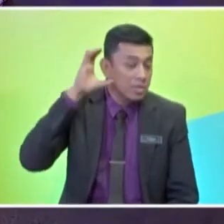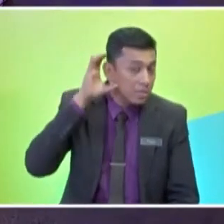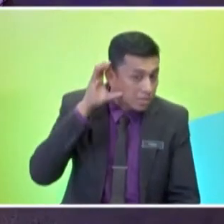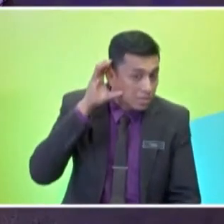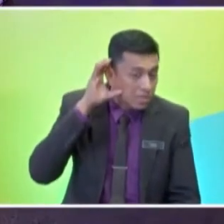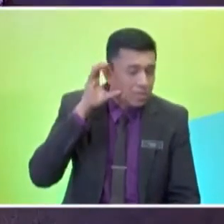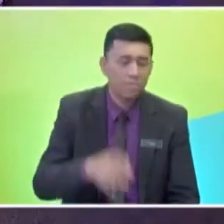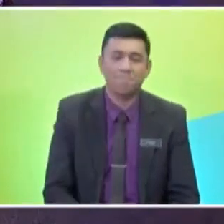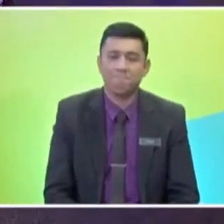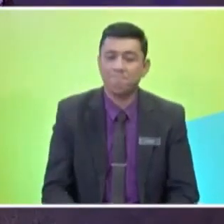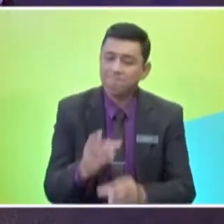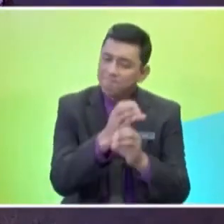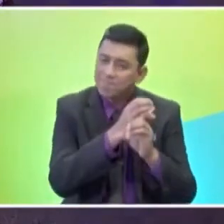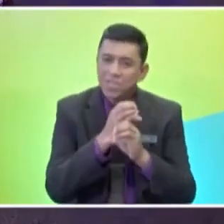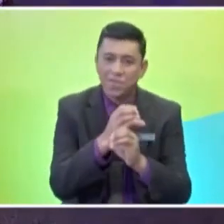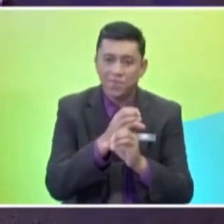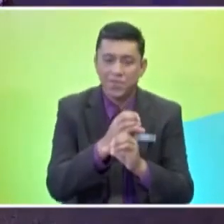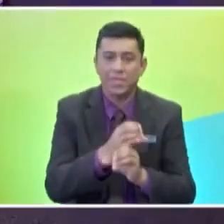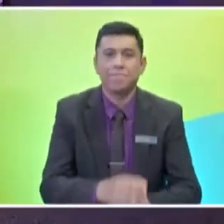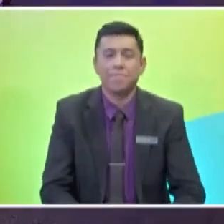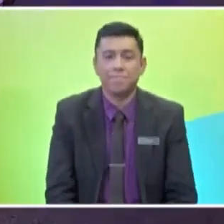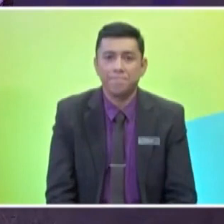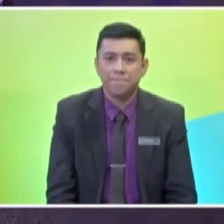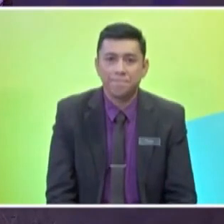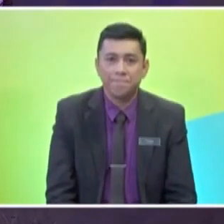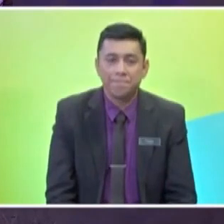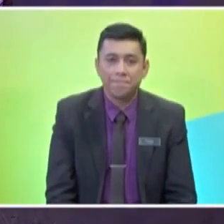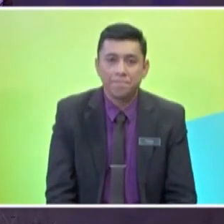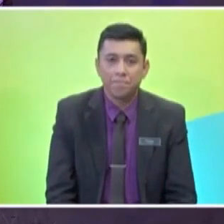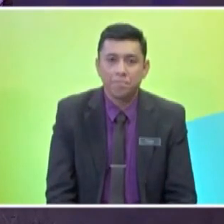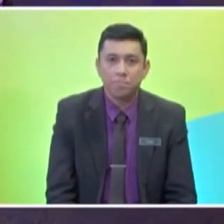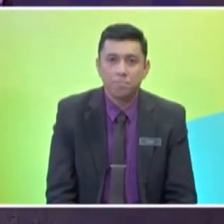first sound. First sound. Okay.